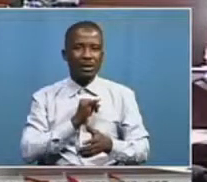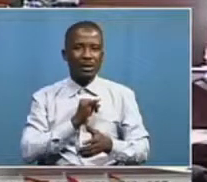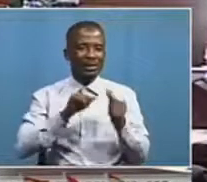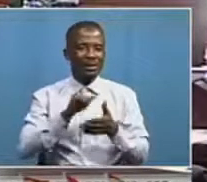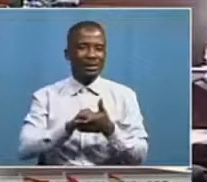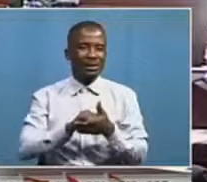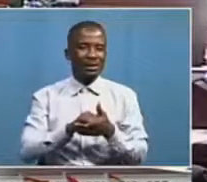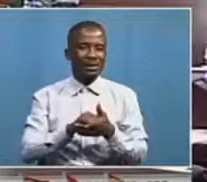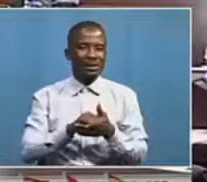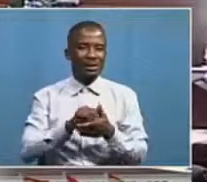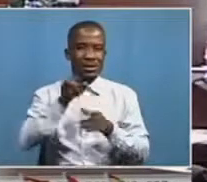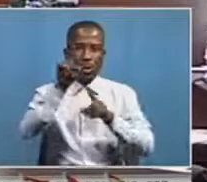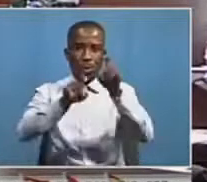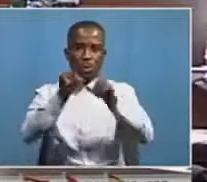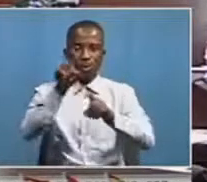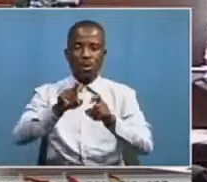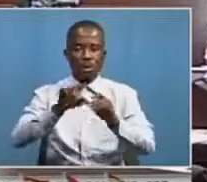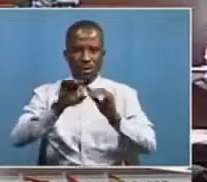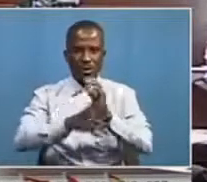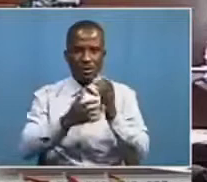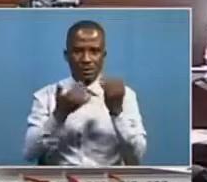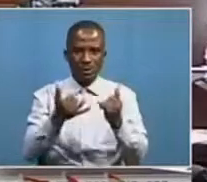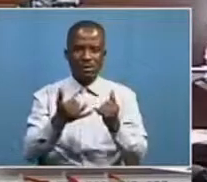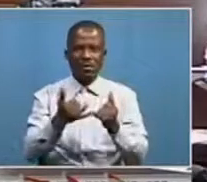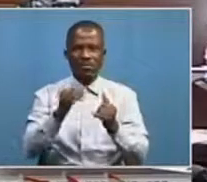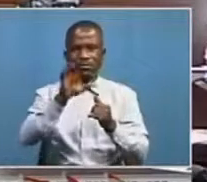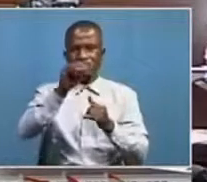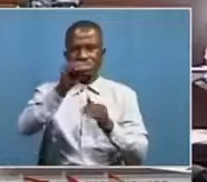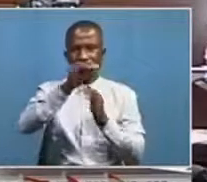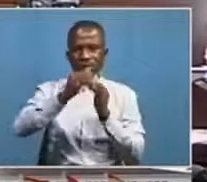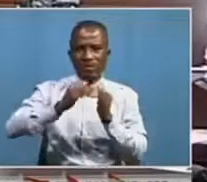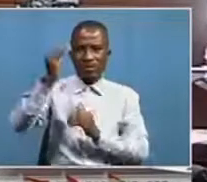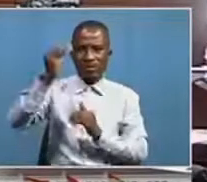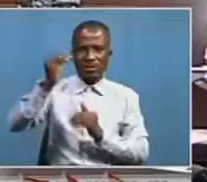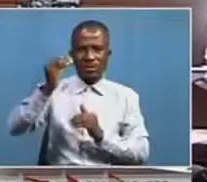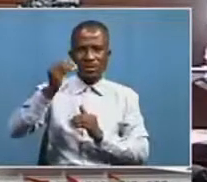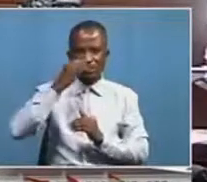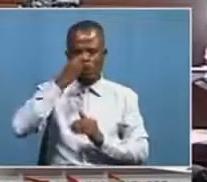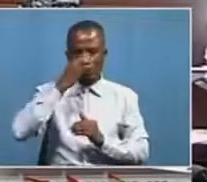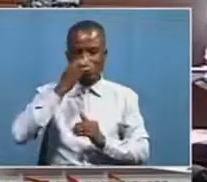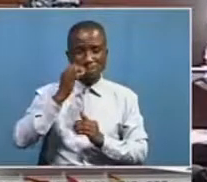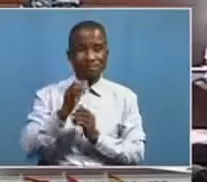Your previous was the second respondent crossed the 50% threshold. In recapturing, you